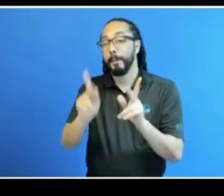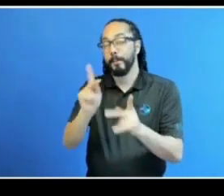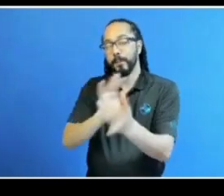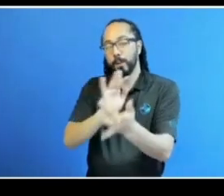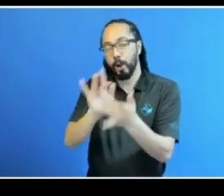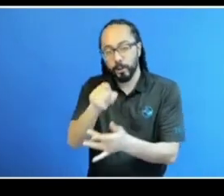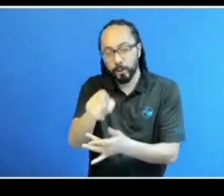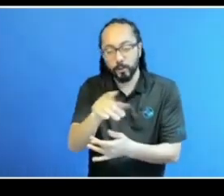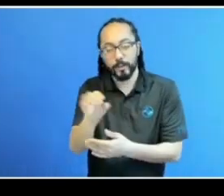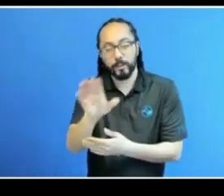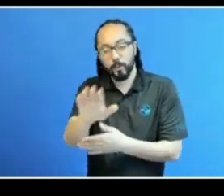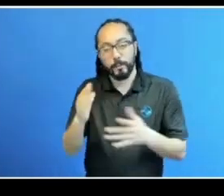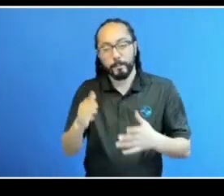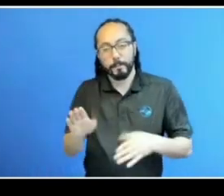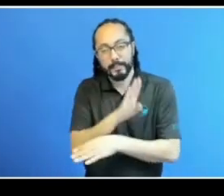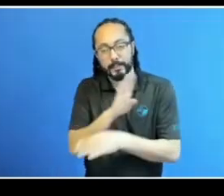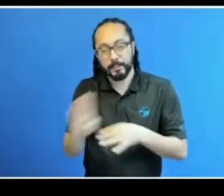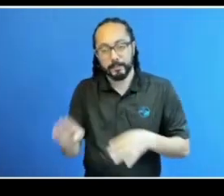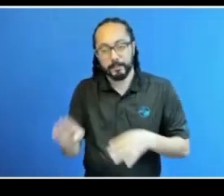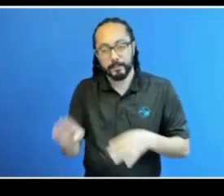business?